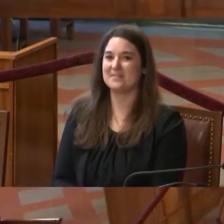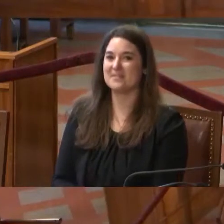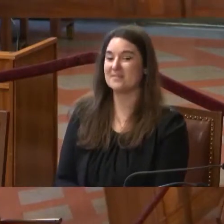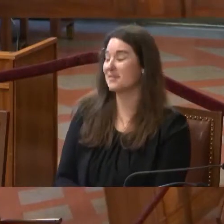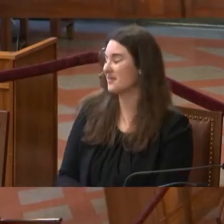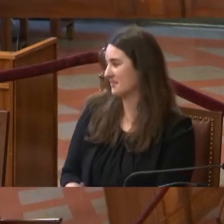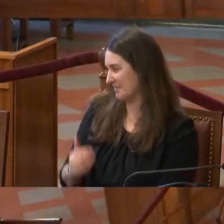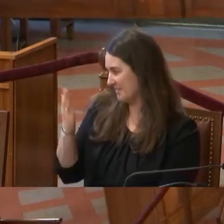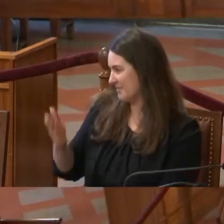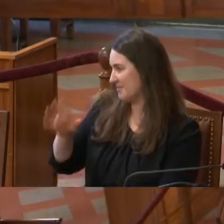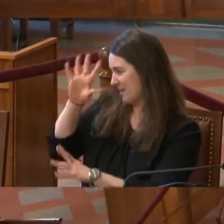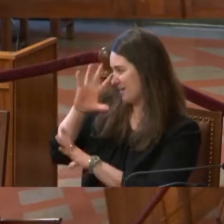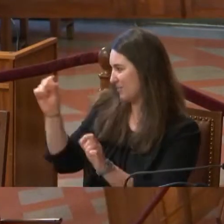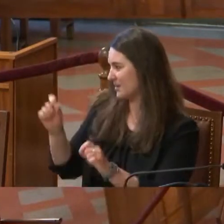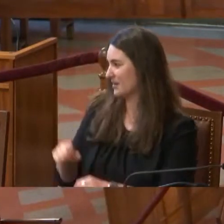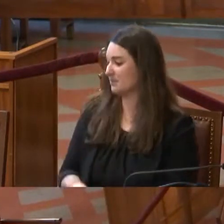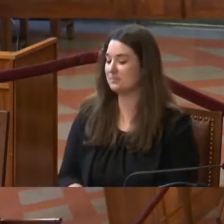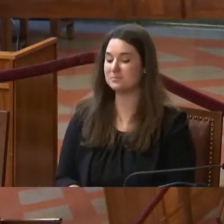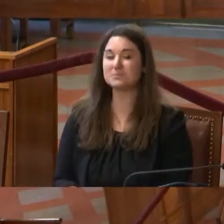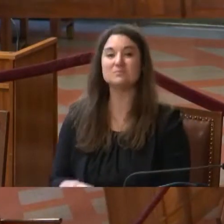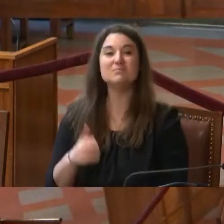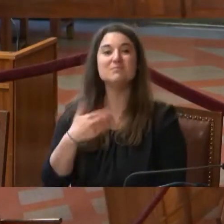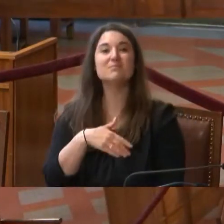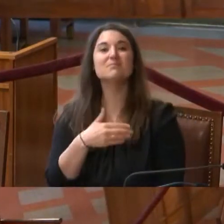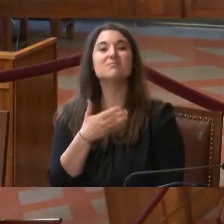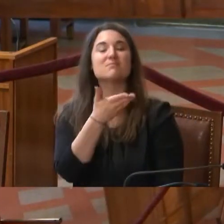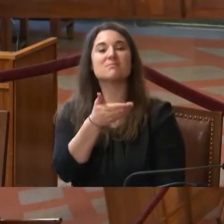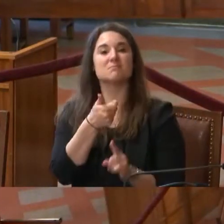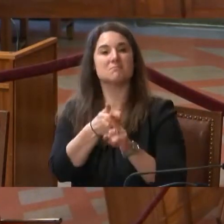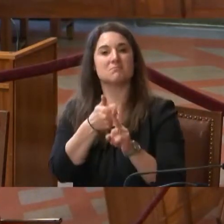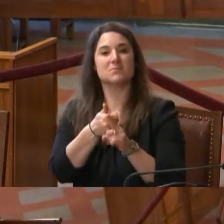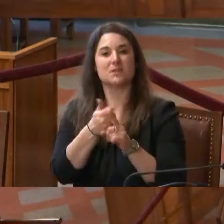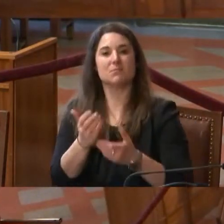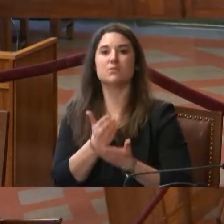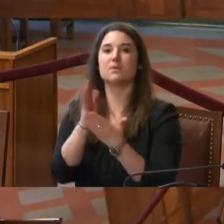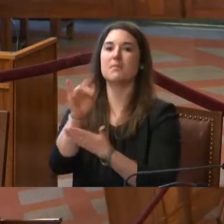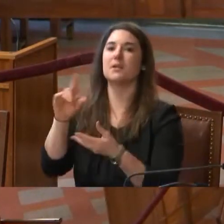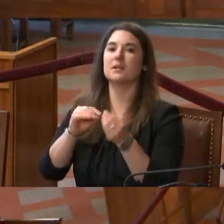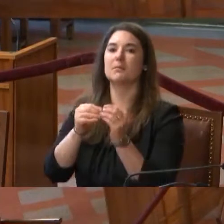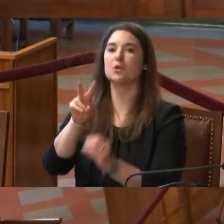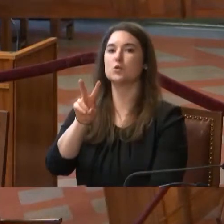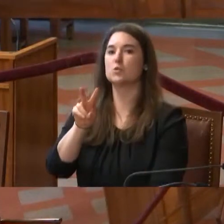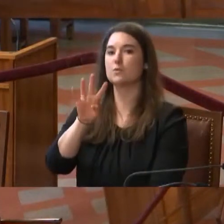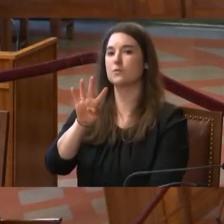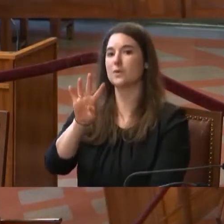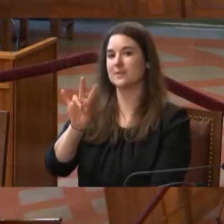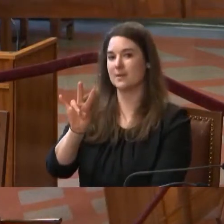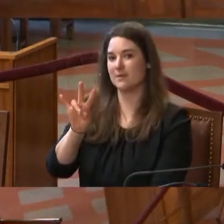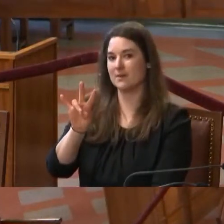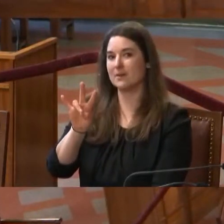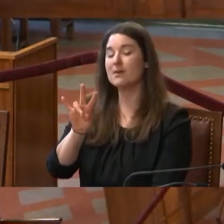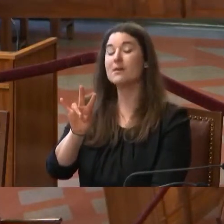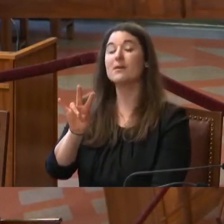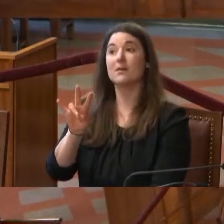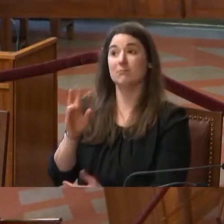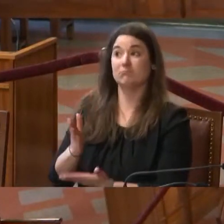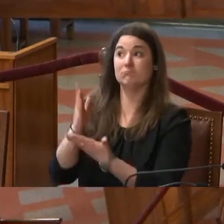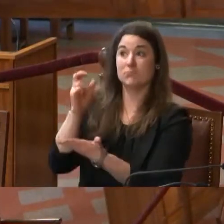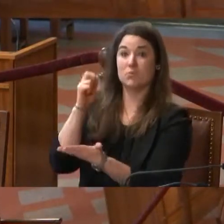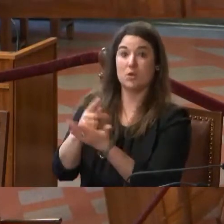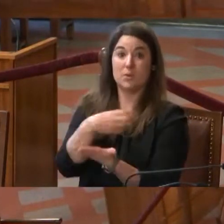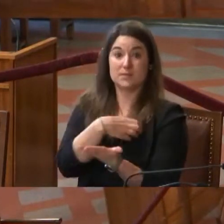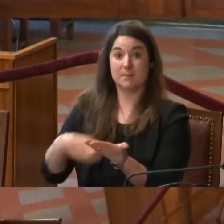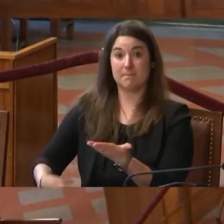Madam President. Councilwoman Strasburger presents Bill Number 247, Resolution Authorizing the